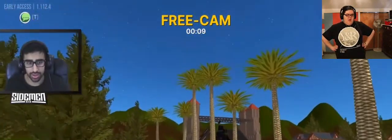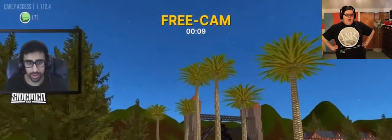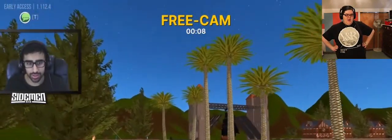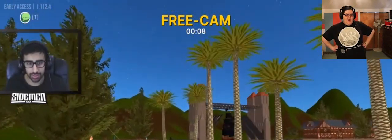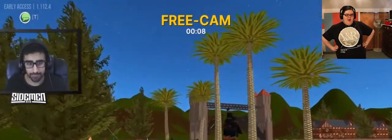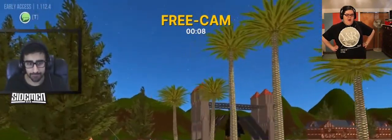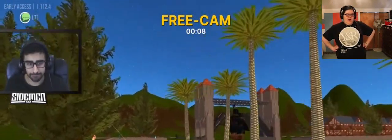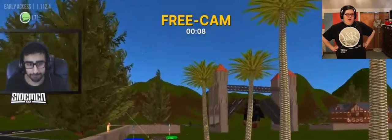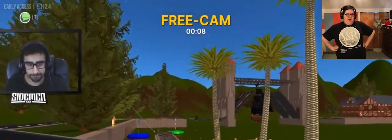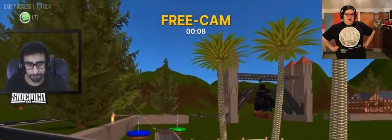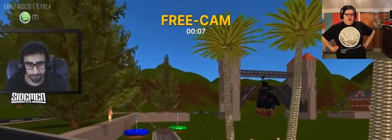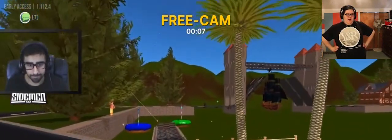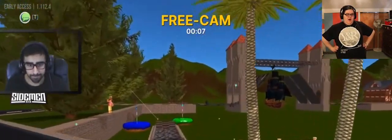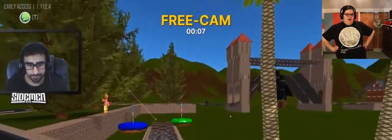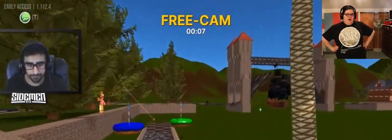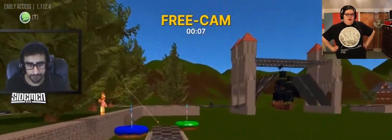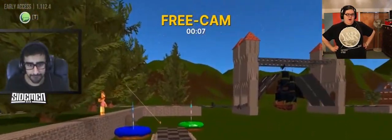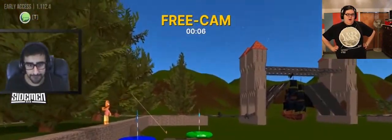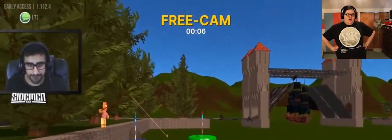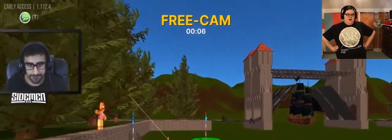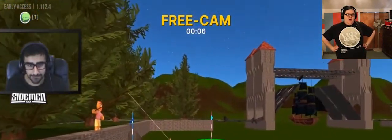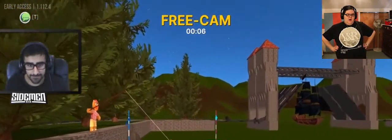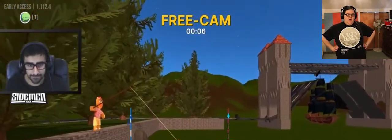Why are we not on the... We can go either way. Wait. Pretty confused.